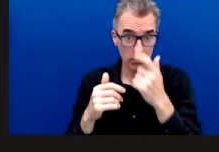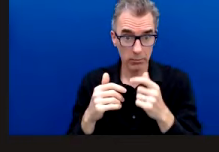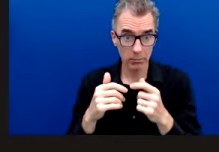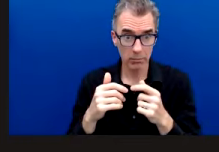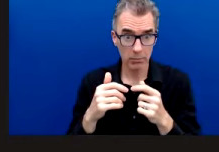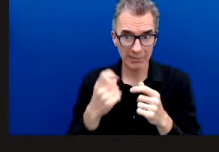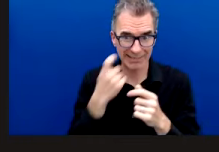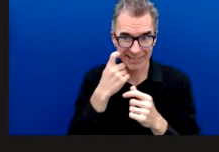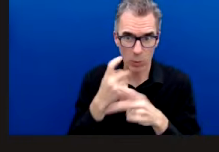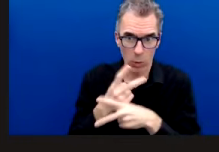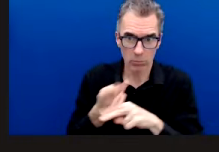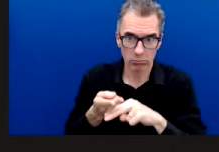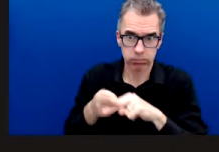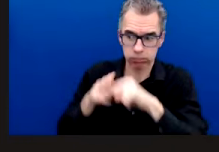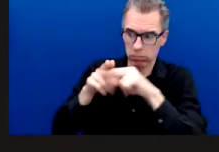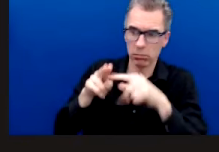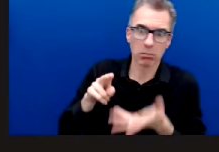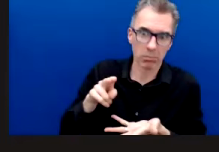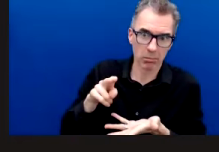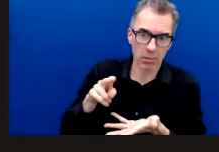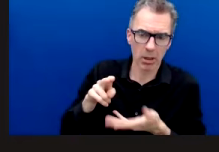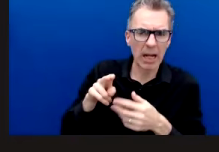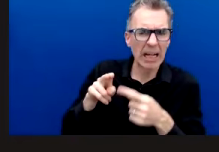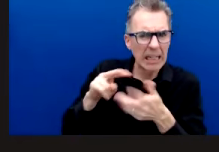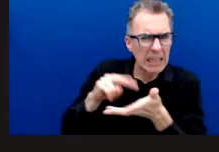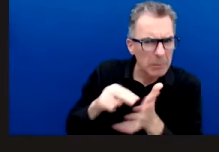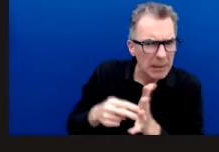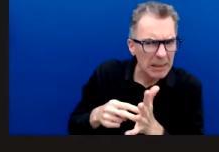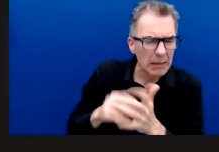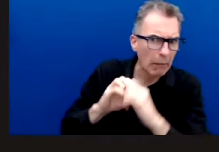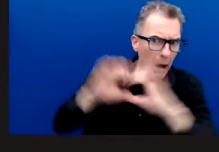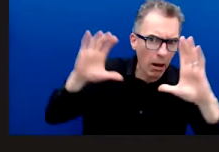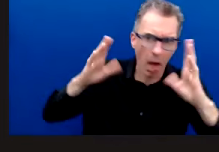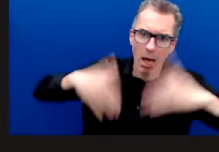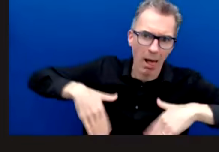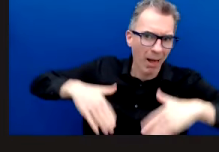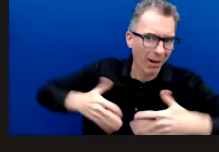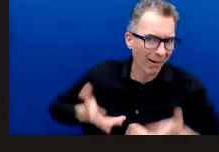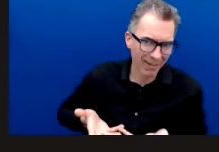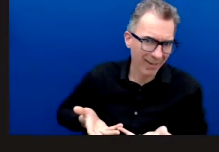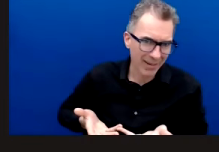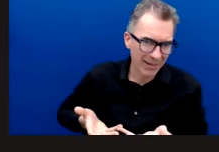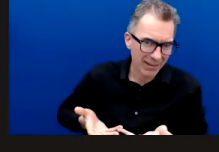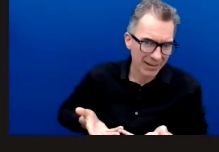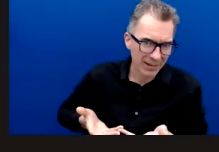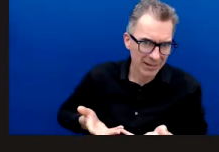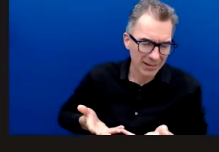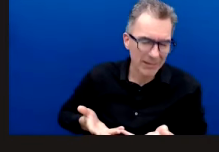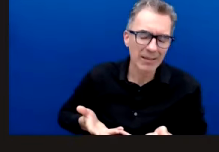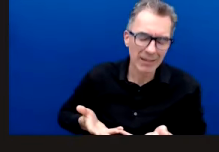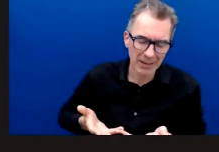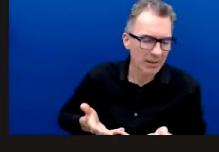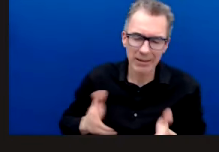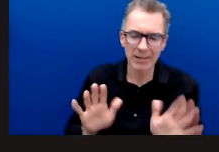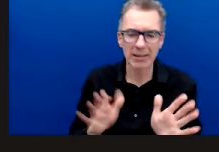recently escalated, right? And so we don't know what that means or what that entails, you know, it it it is the